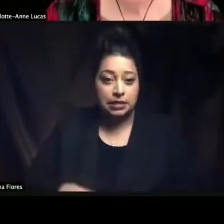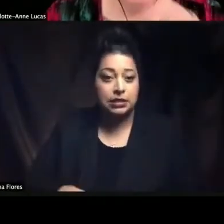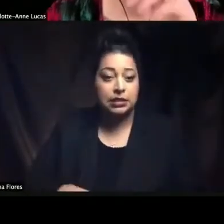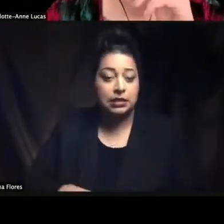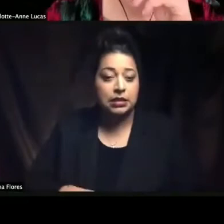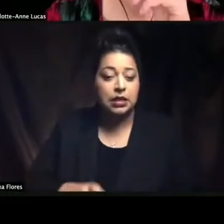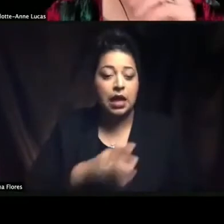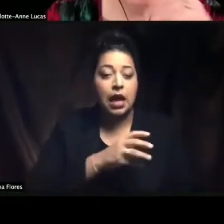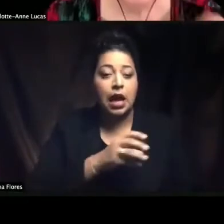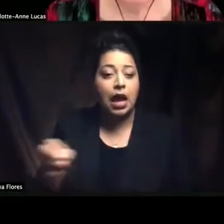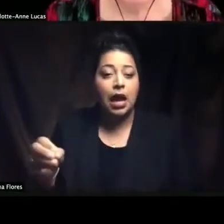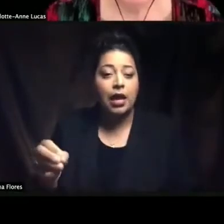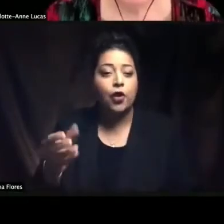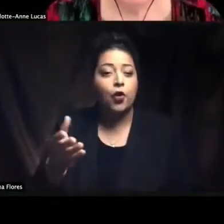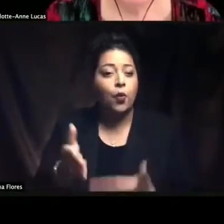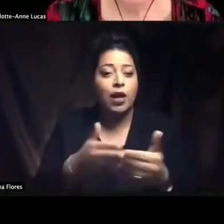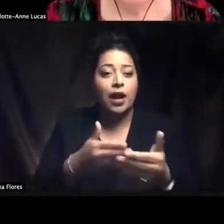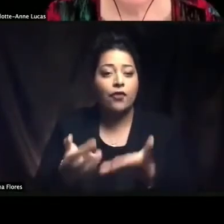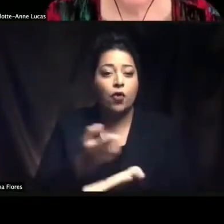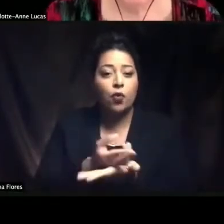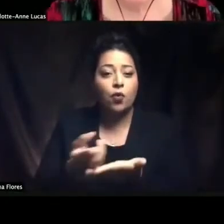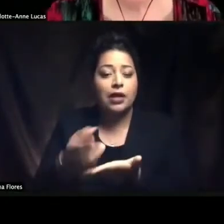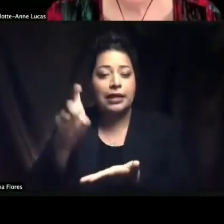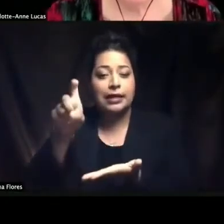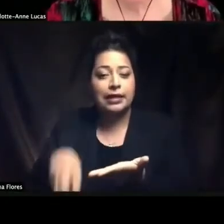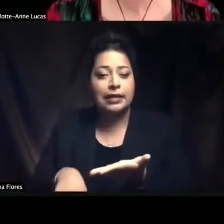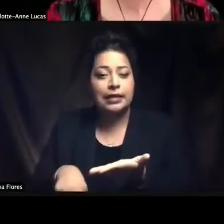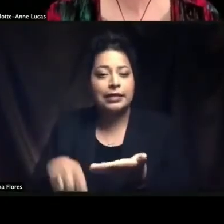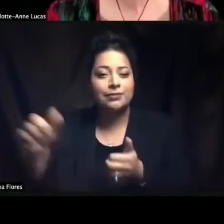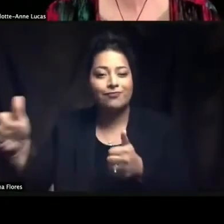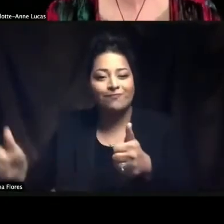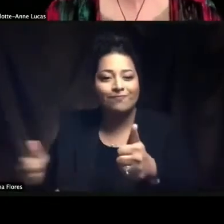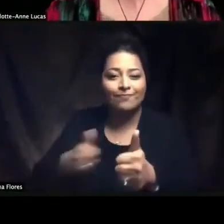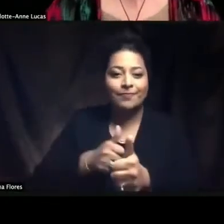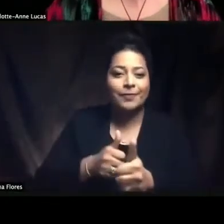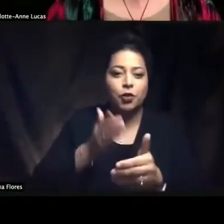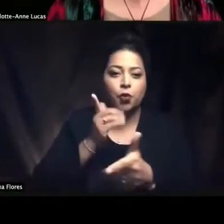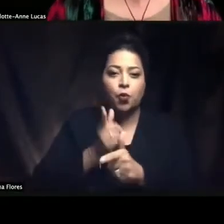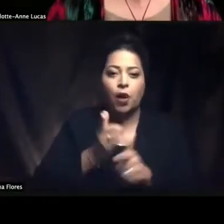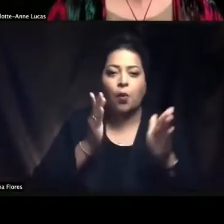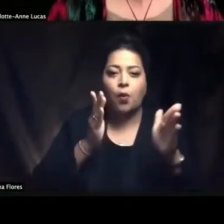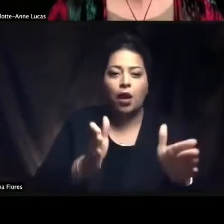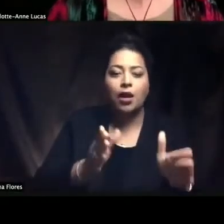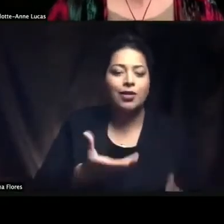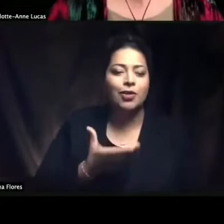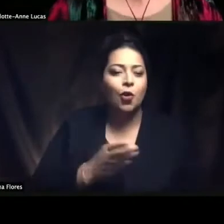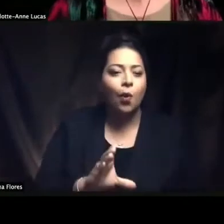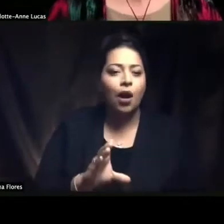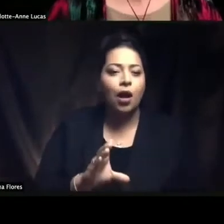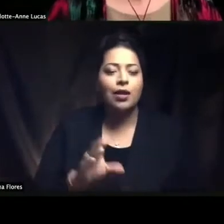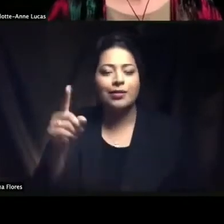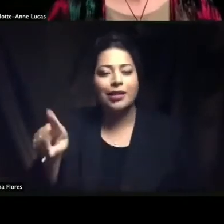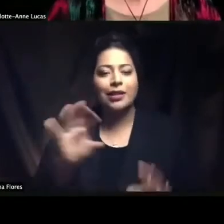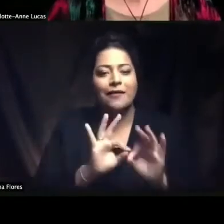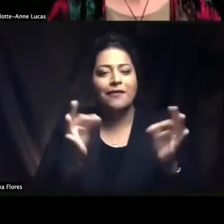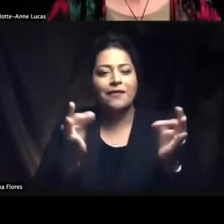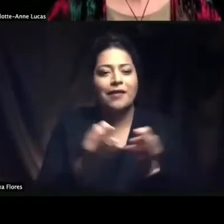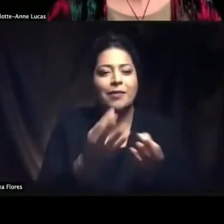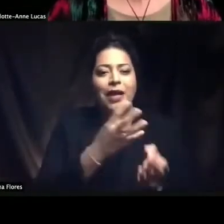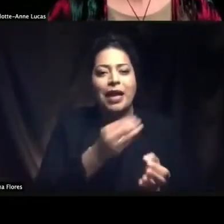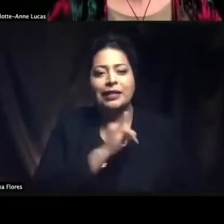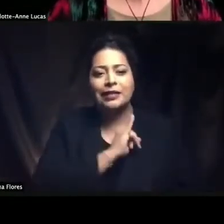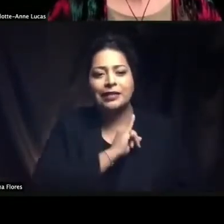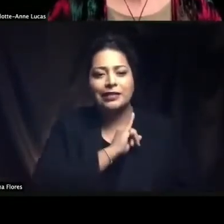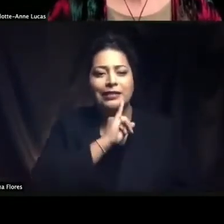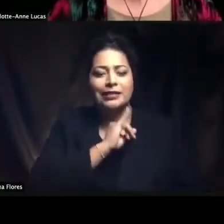and the necessary resources to get back on track. I don't want any more of those family members and individuals